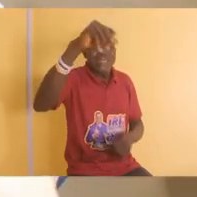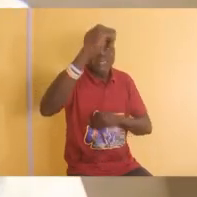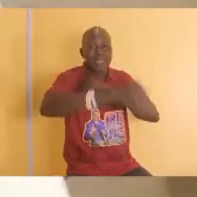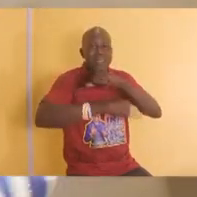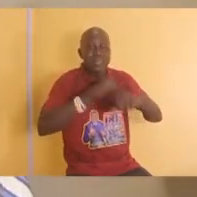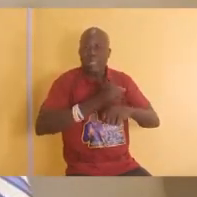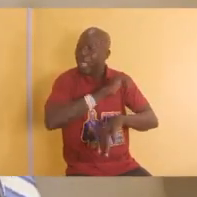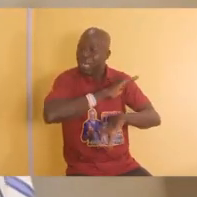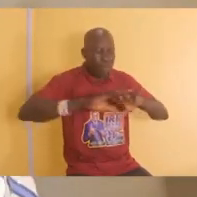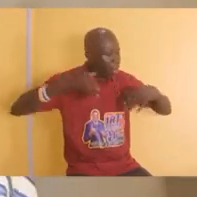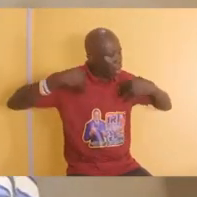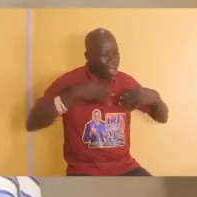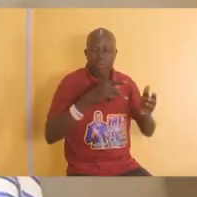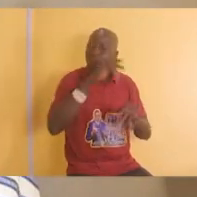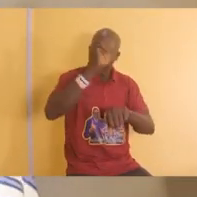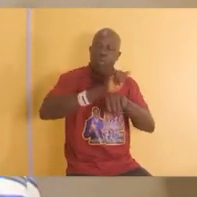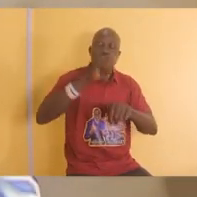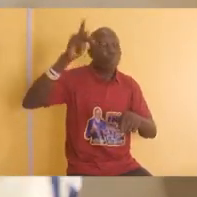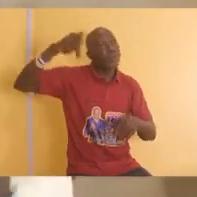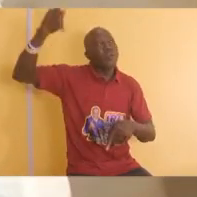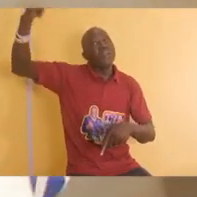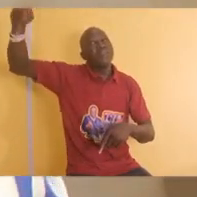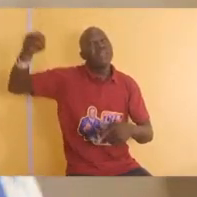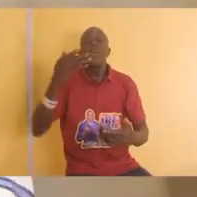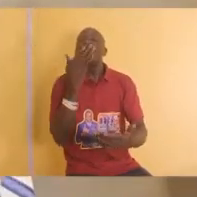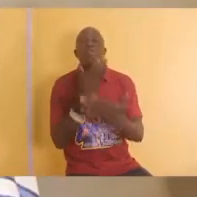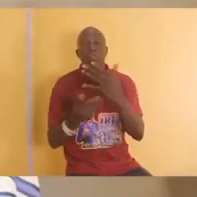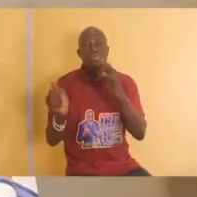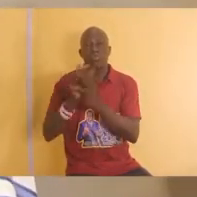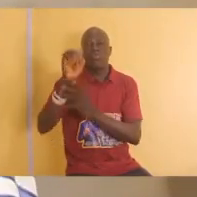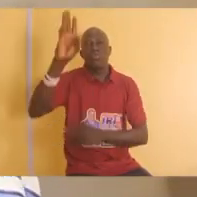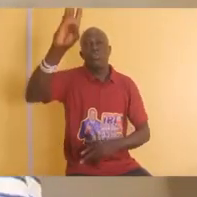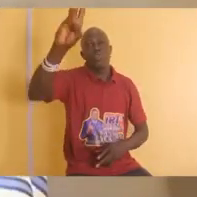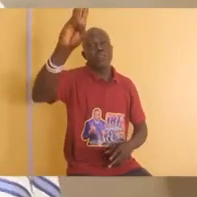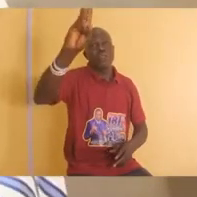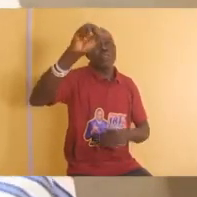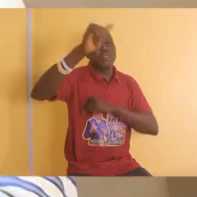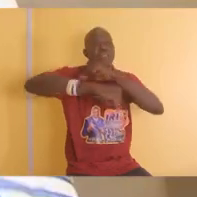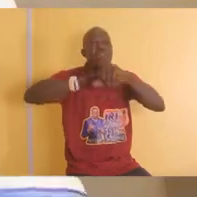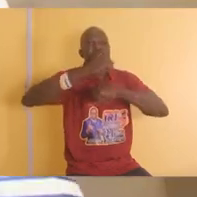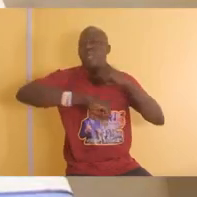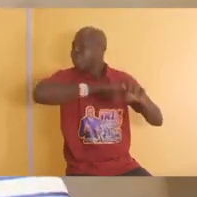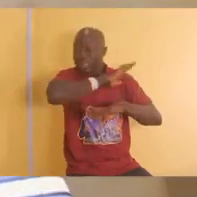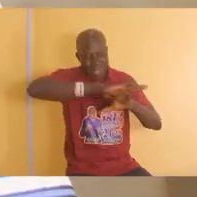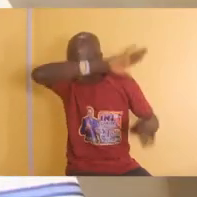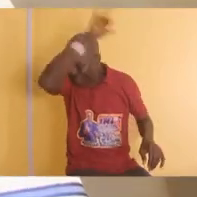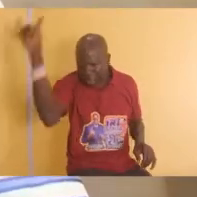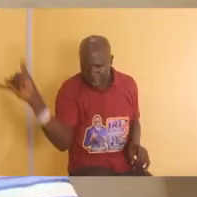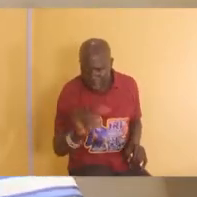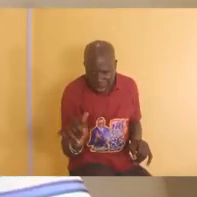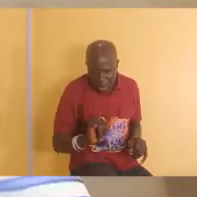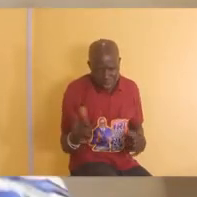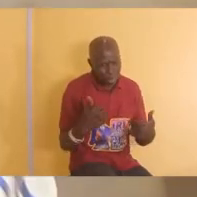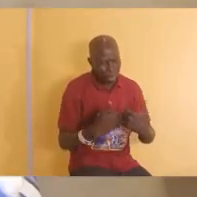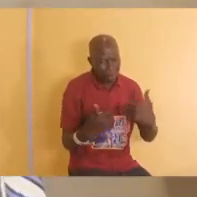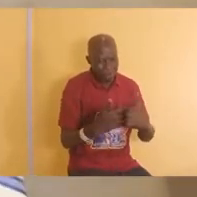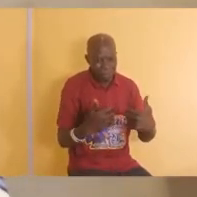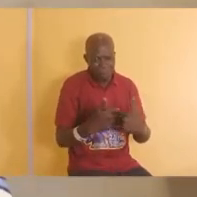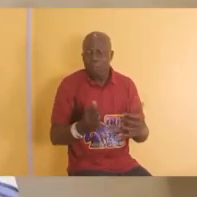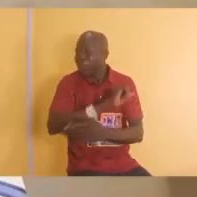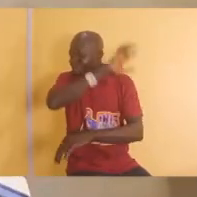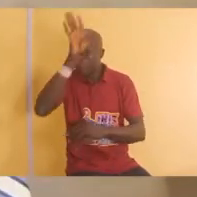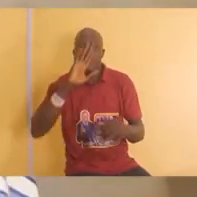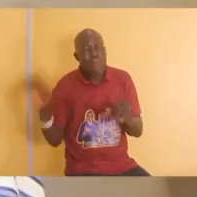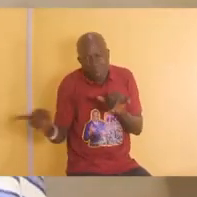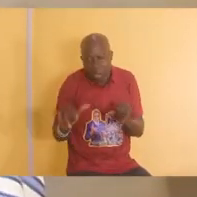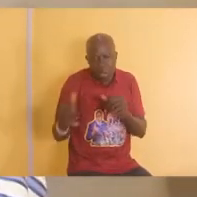Go profession. They could not get their professional life. 2 16 years. For Jew marriage in your group. And you not meet up with me. Could they buy a bem?